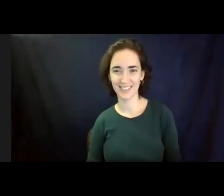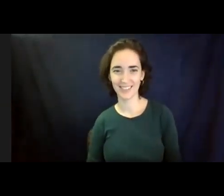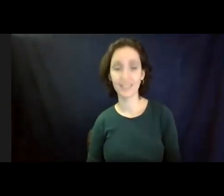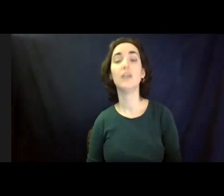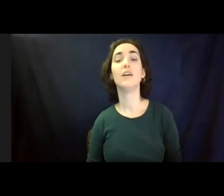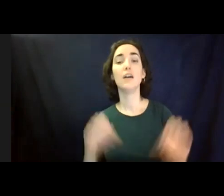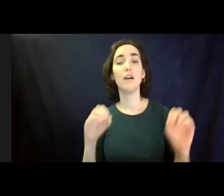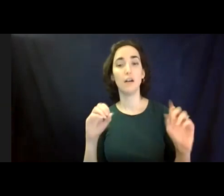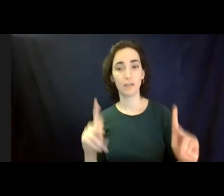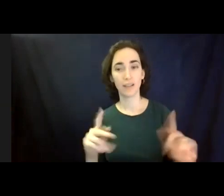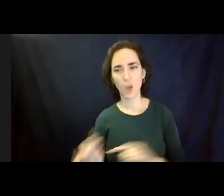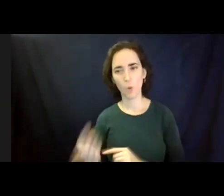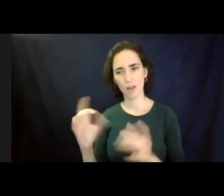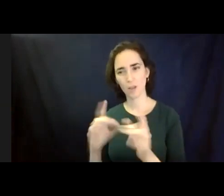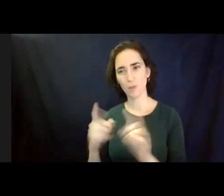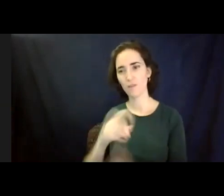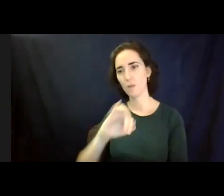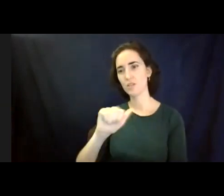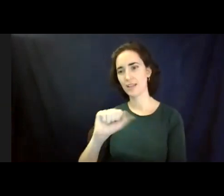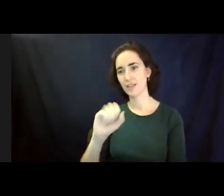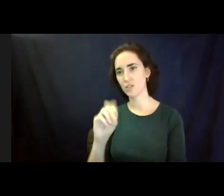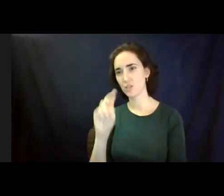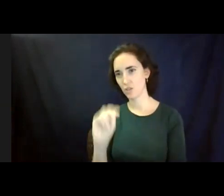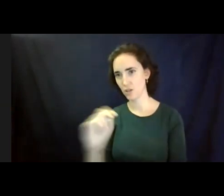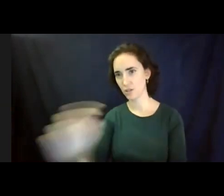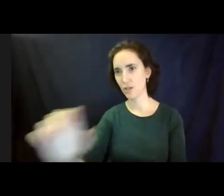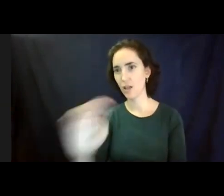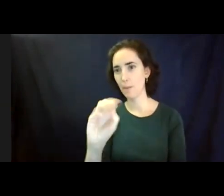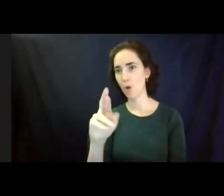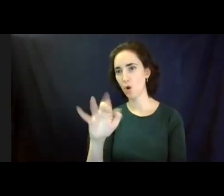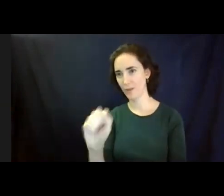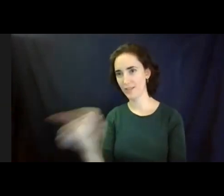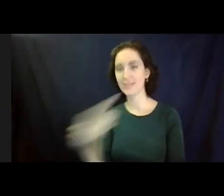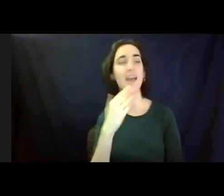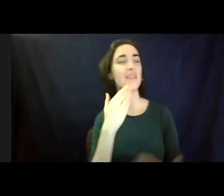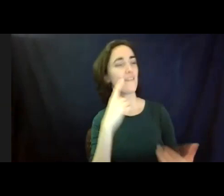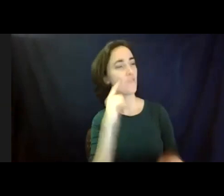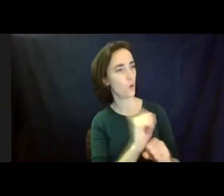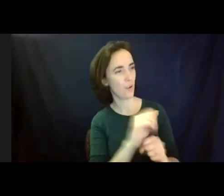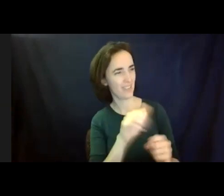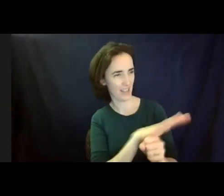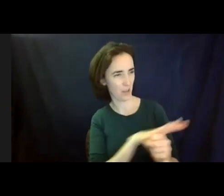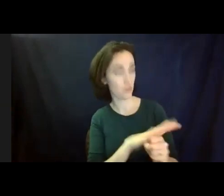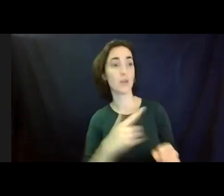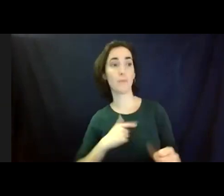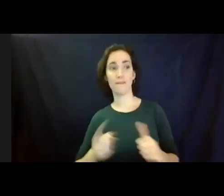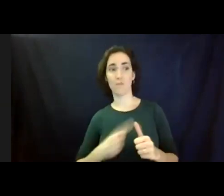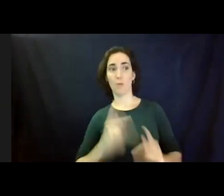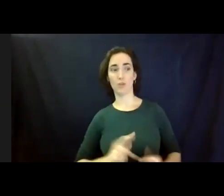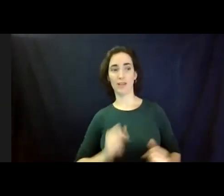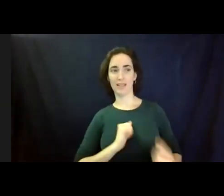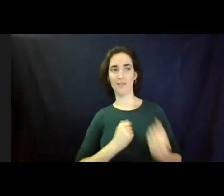Okay, so we have a comment from Jason Morris who says, thank you for all your work in this area. As a first person, self-advocate person with